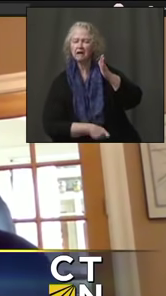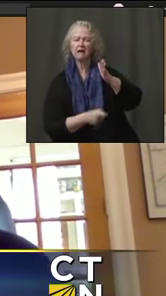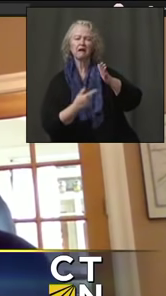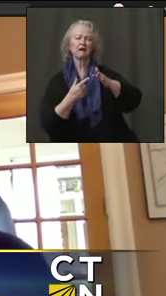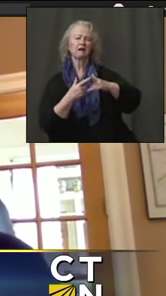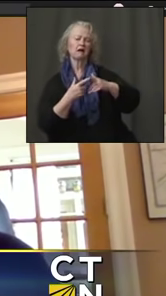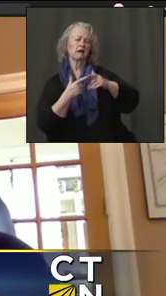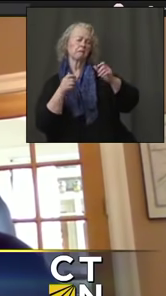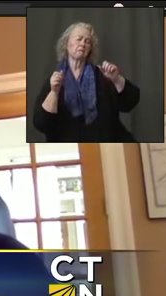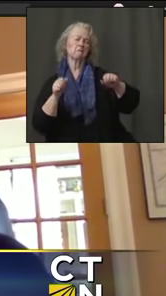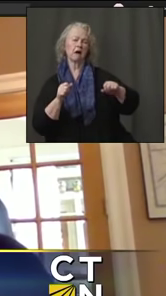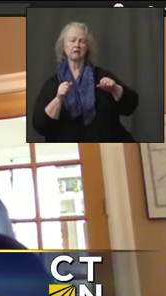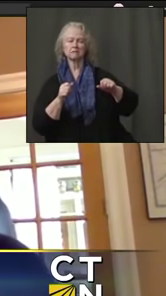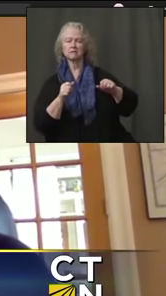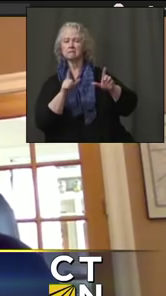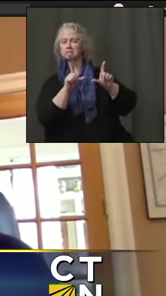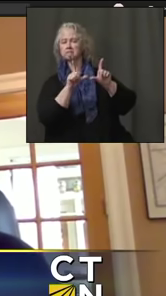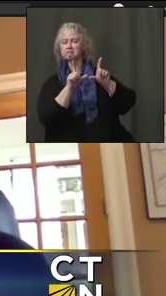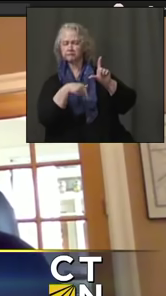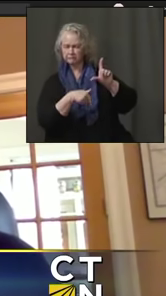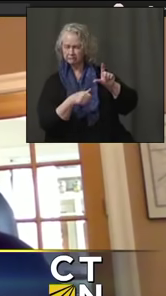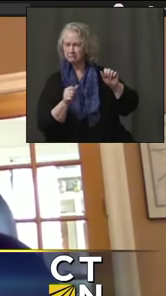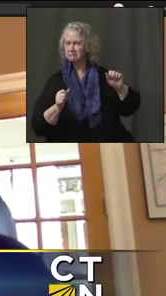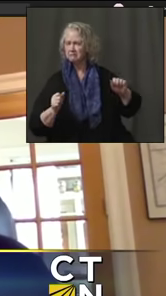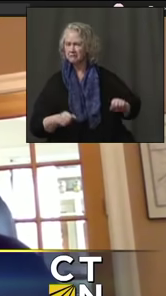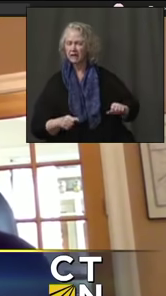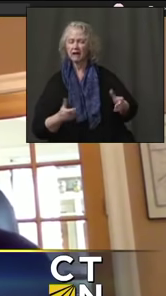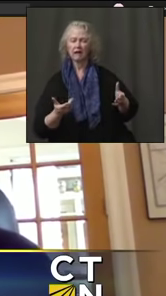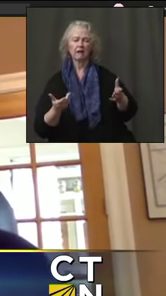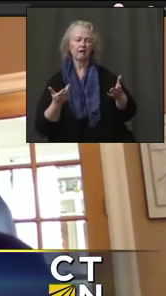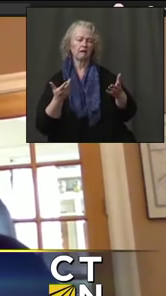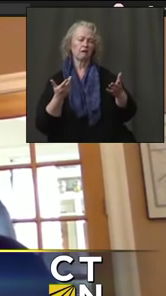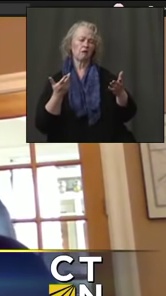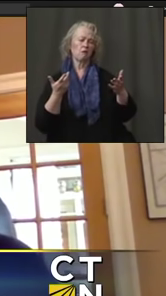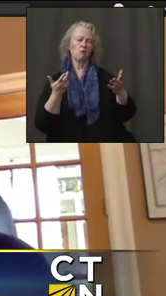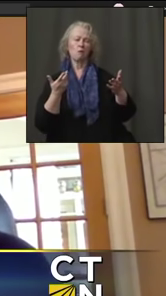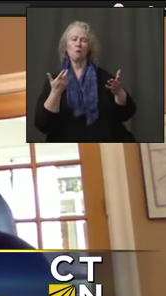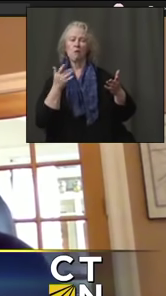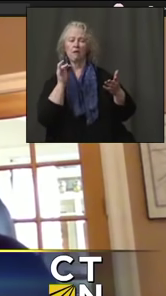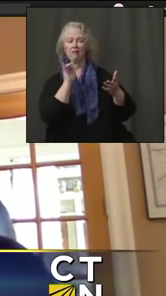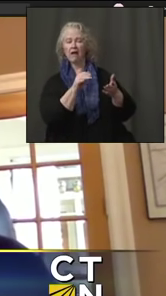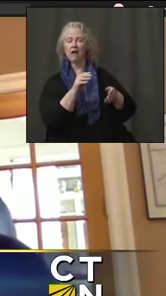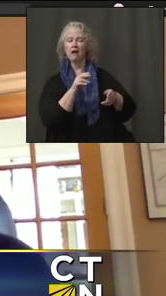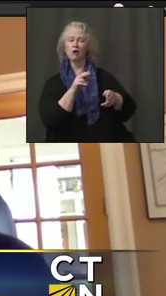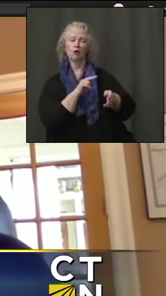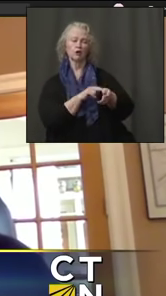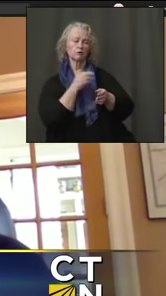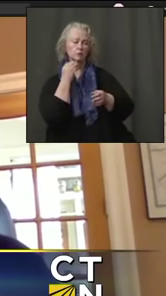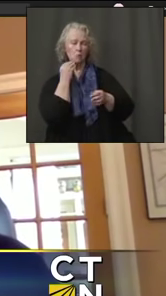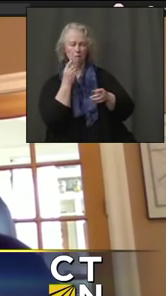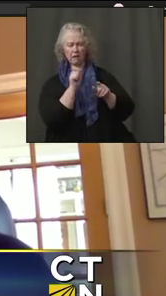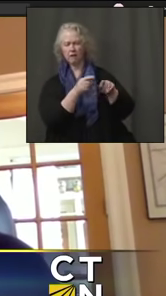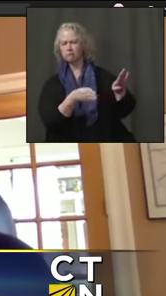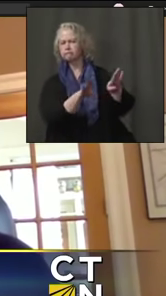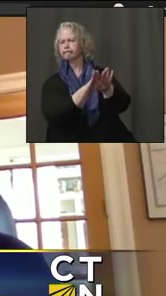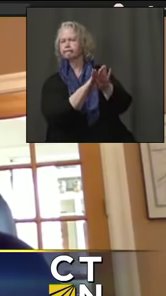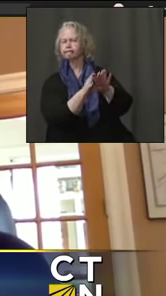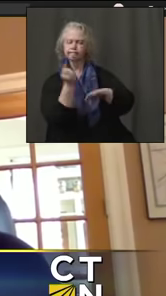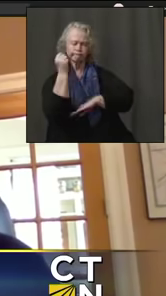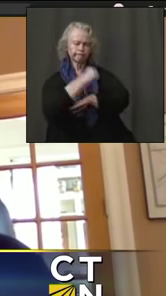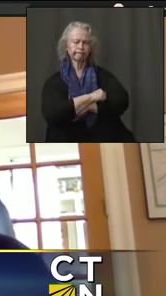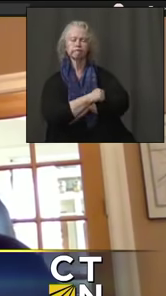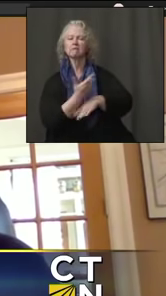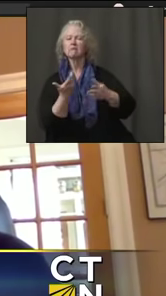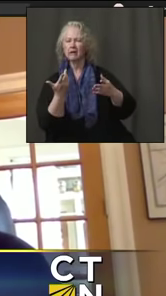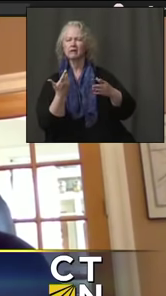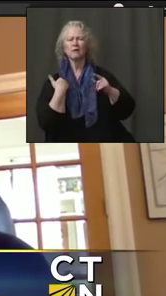ultimately potentially revoking operating license or effectively putting that nursing home operator out of business. So there are levers to